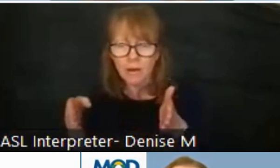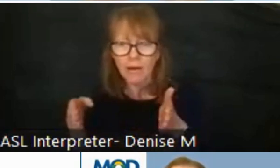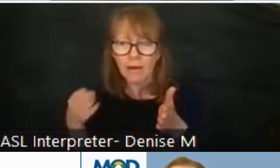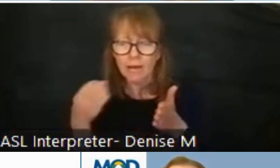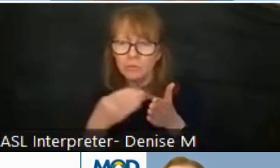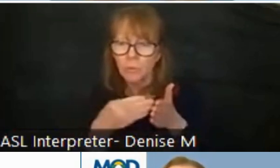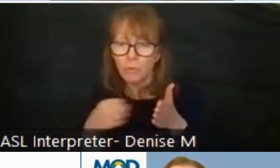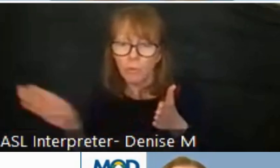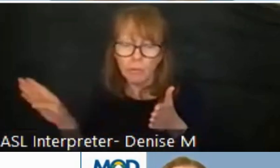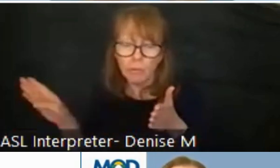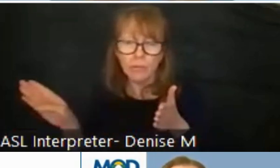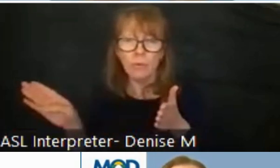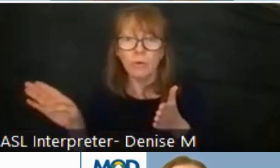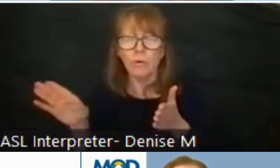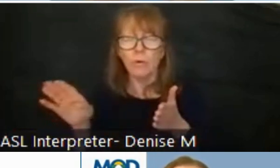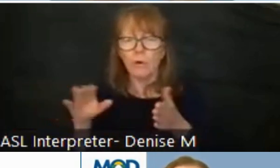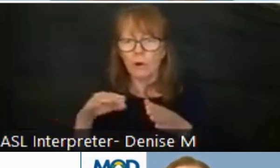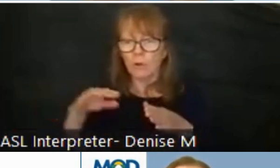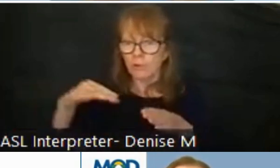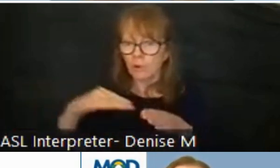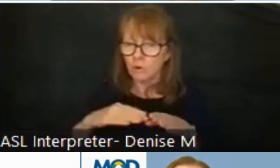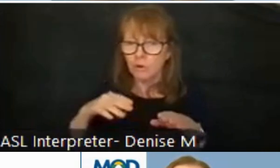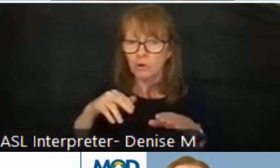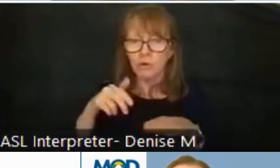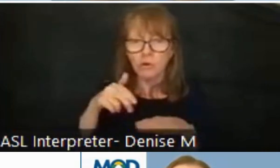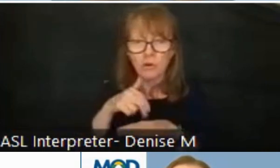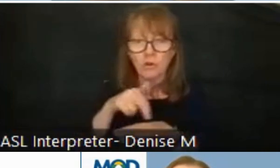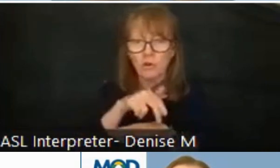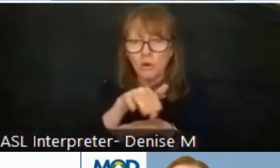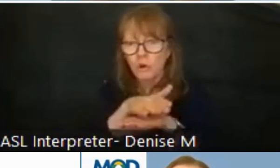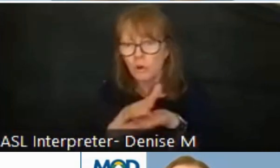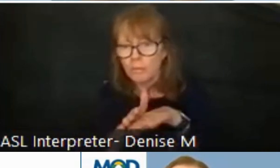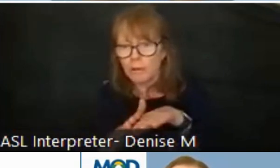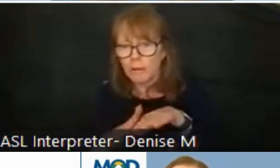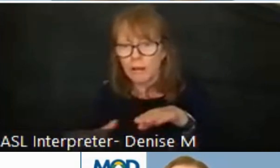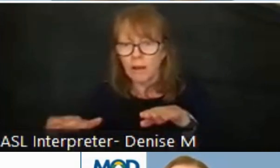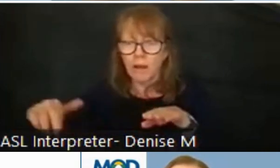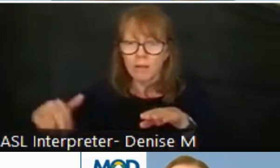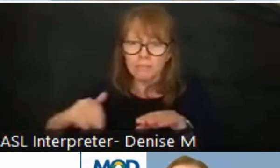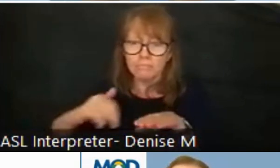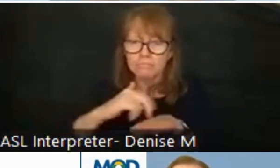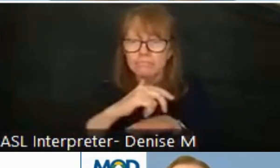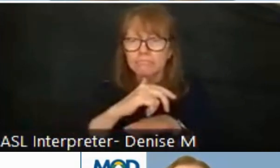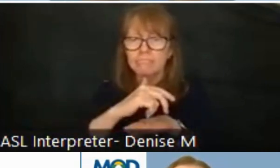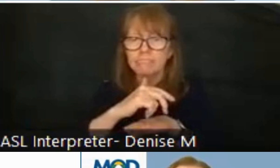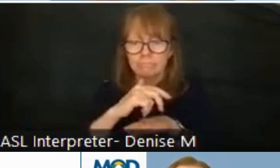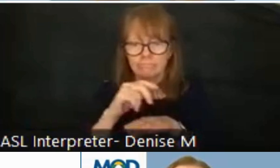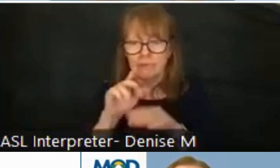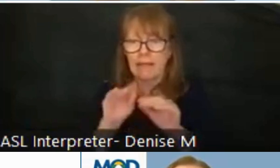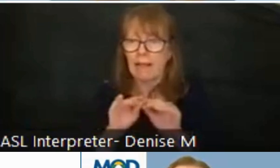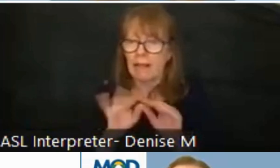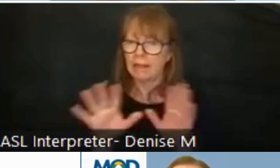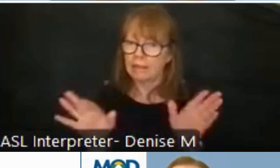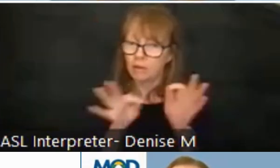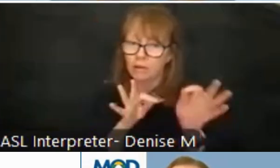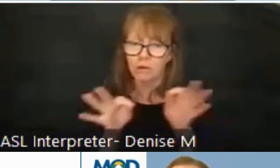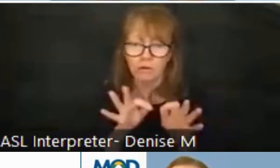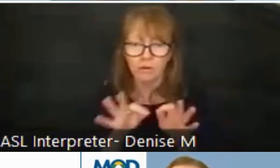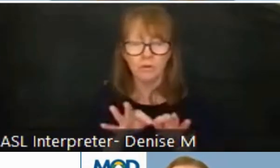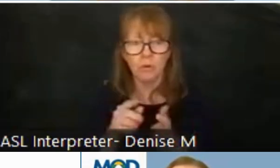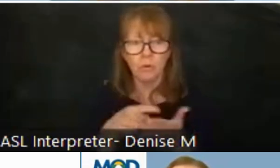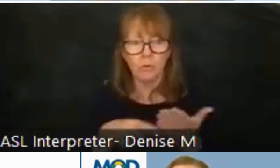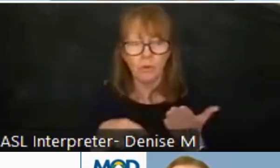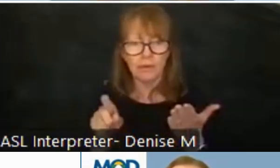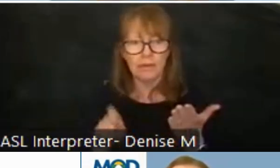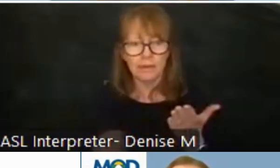door, need a curb cut, they need an access aisle, something like that. So you want to be really clear what you mean when you're asking for an assigned parking